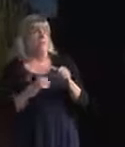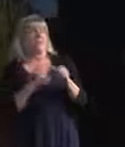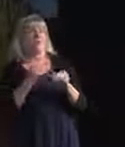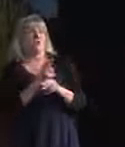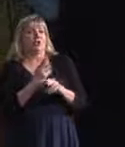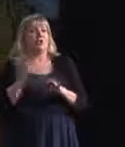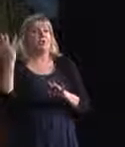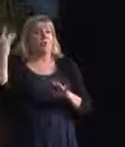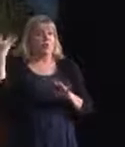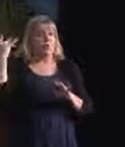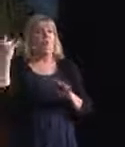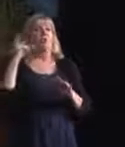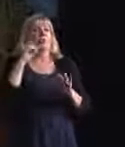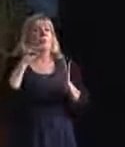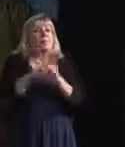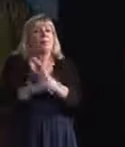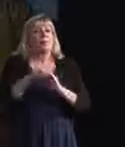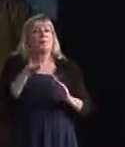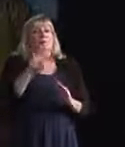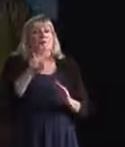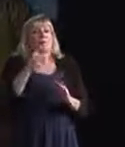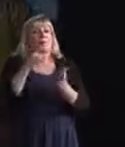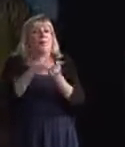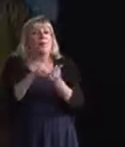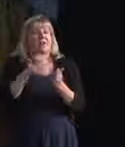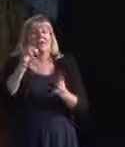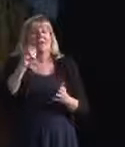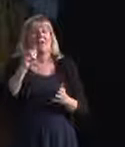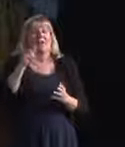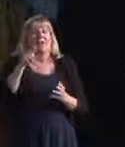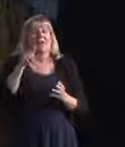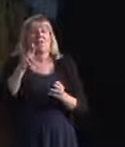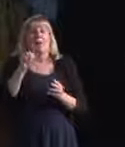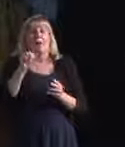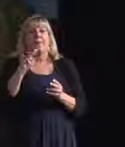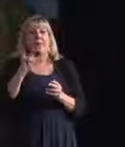River to murder 42,000 Ephraimites in the Book of Judges.